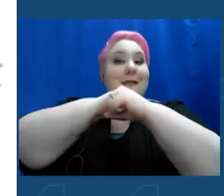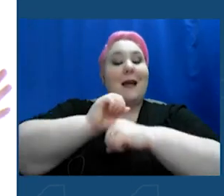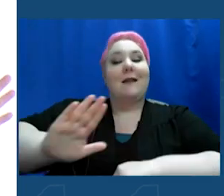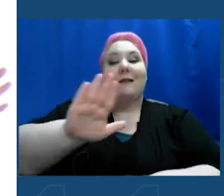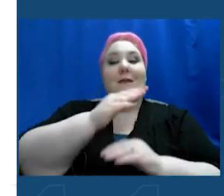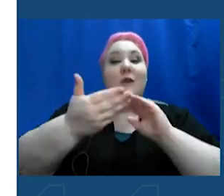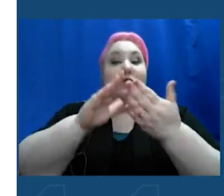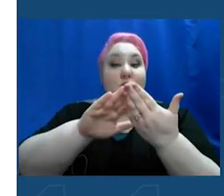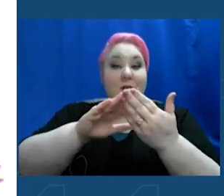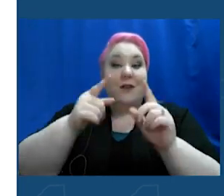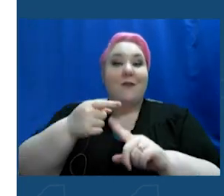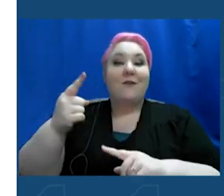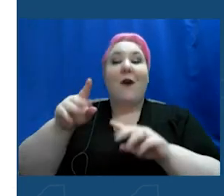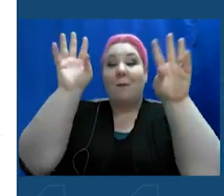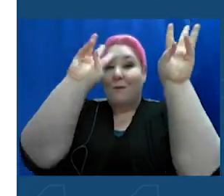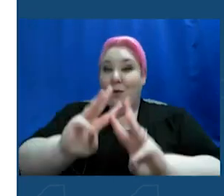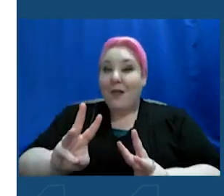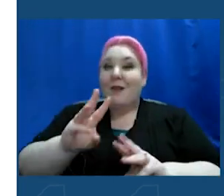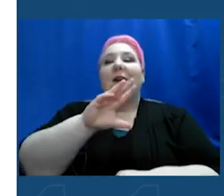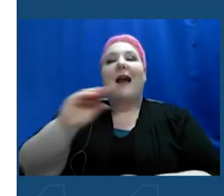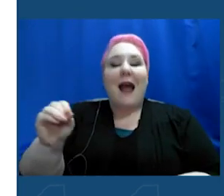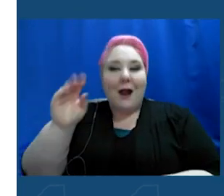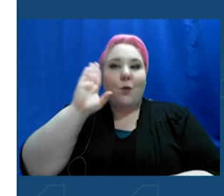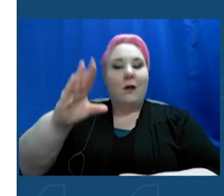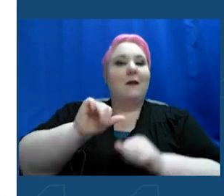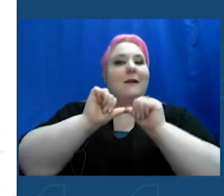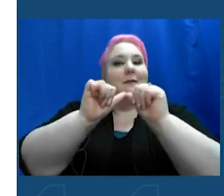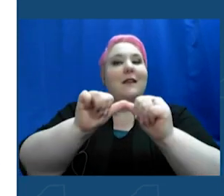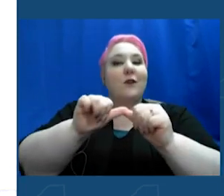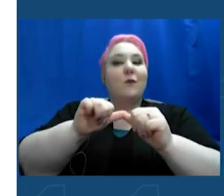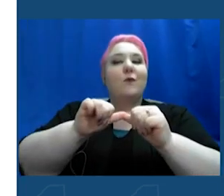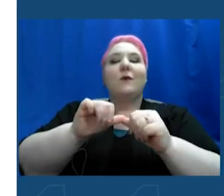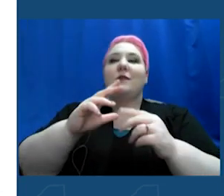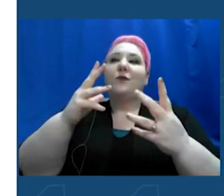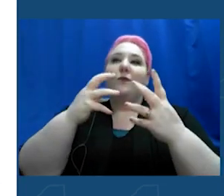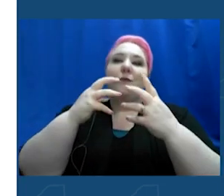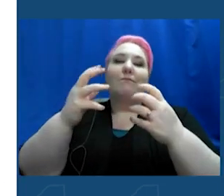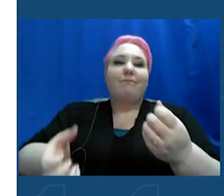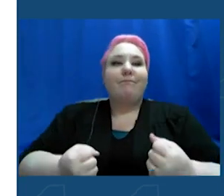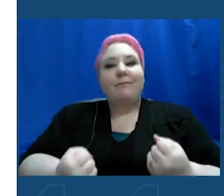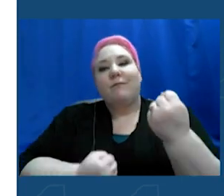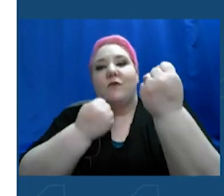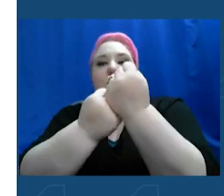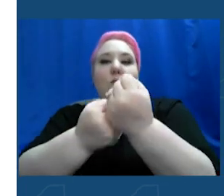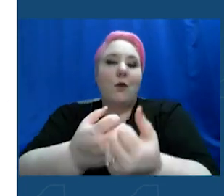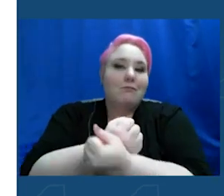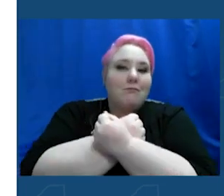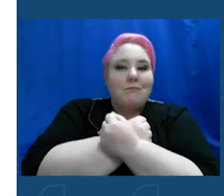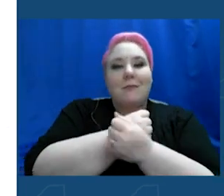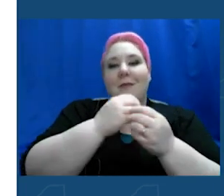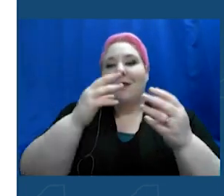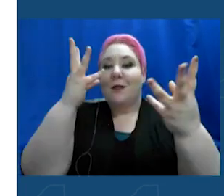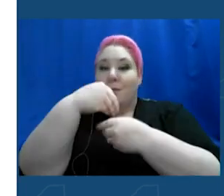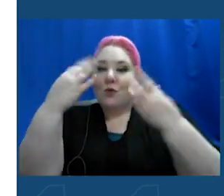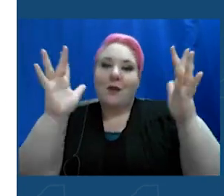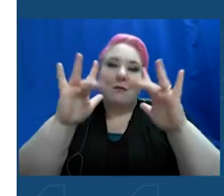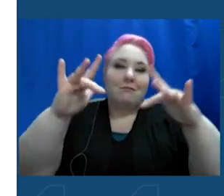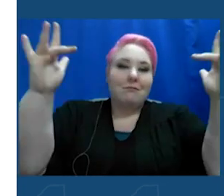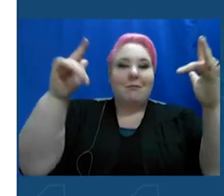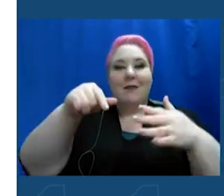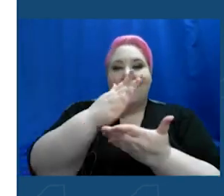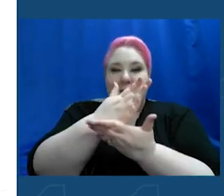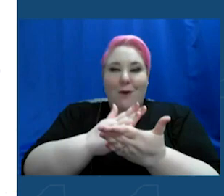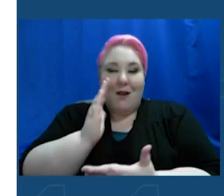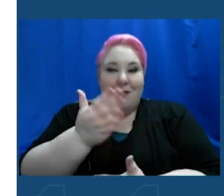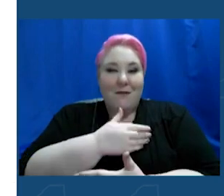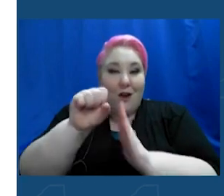Mother Nature and continue to embrace the majesty, the beauty, the charm of this spectacular part of our state that I, as your governor,